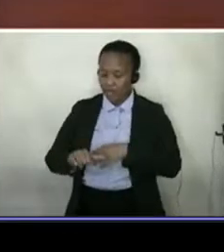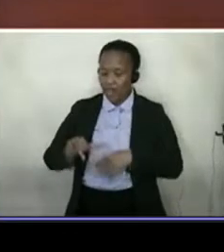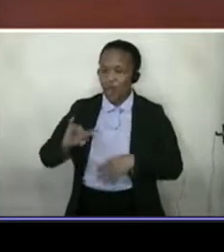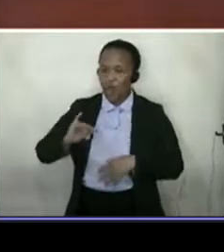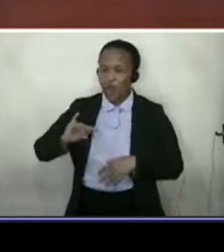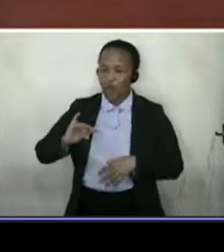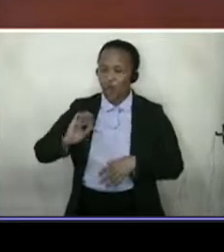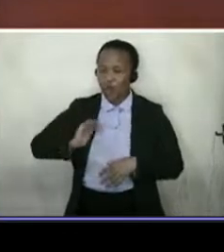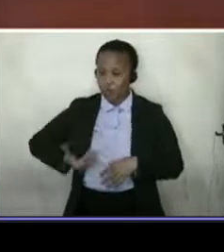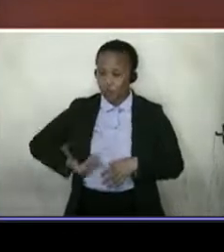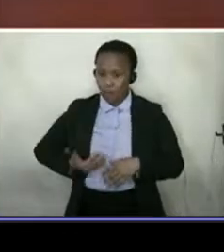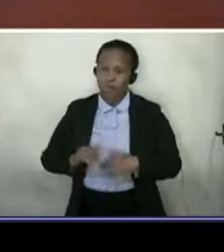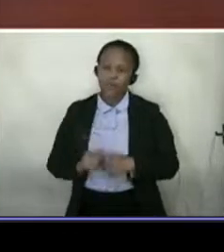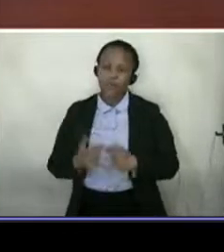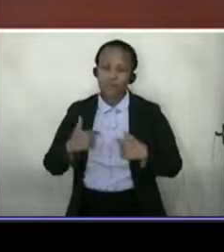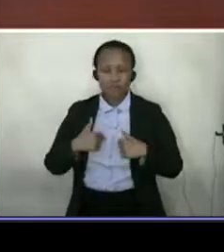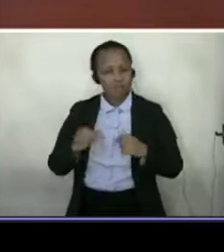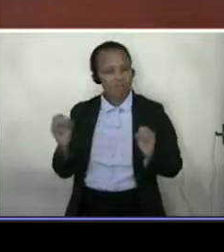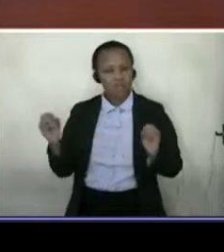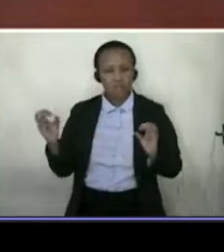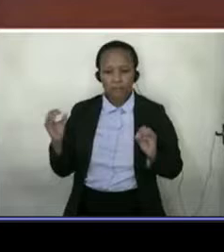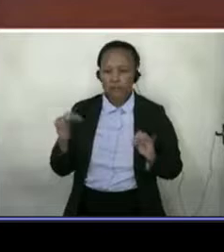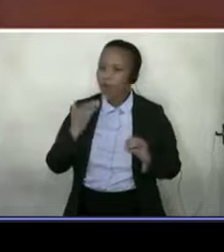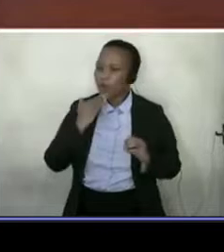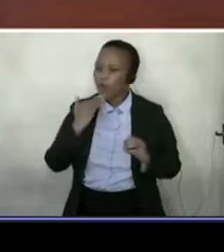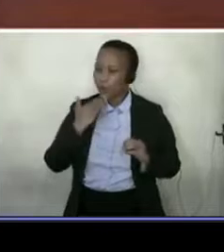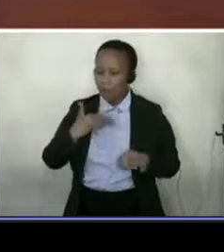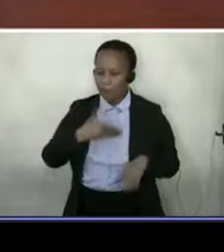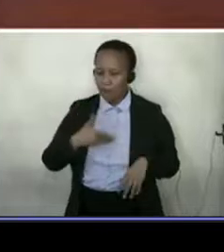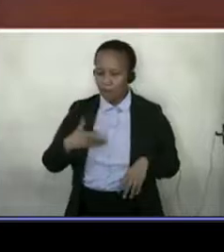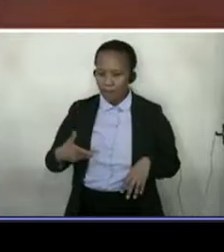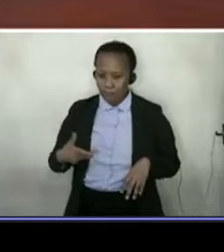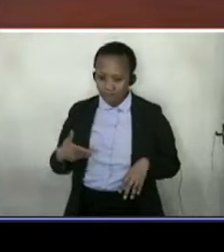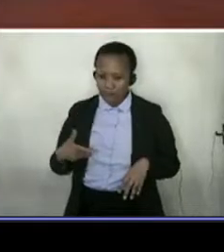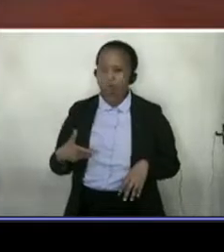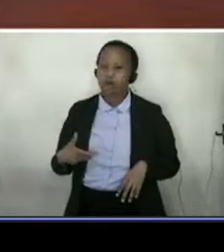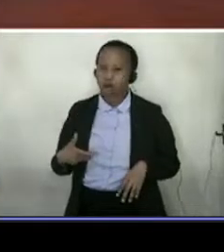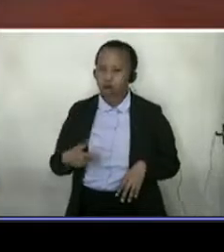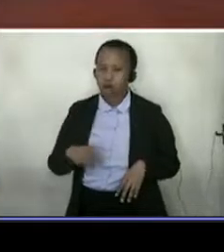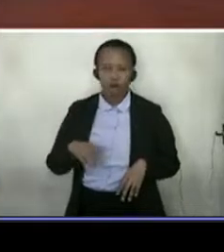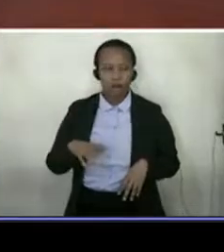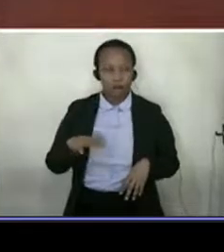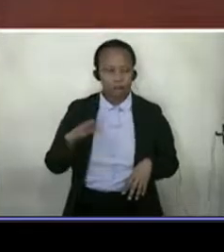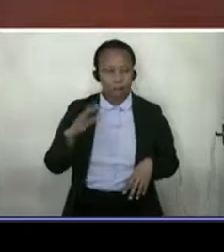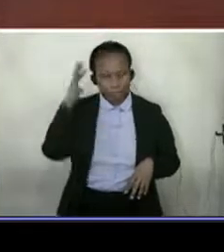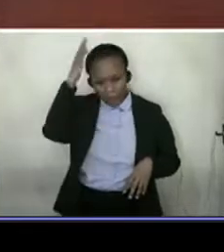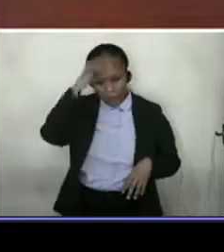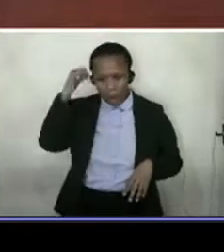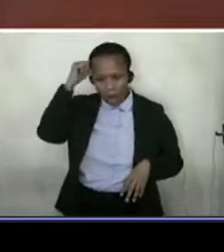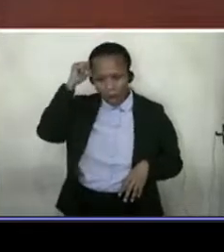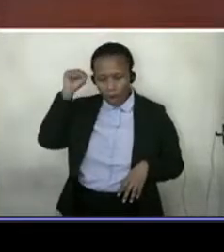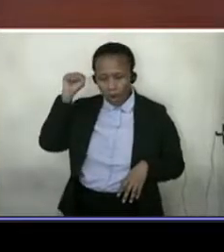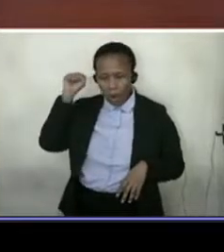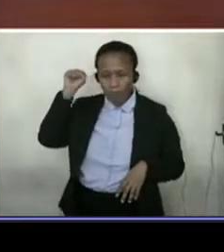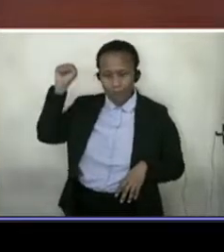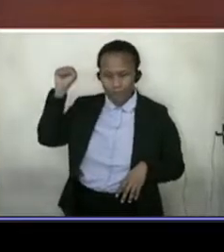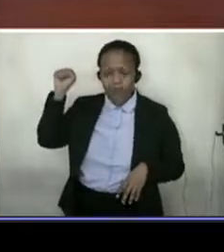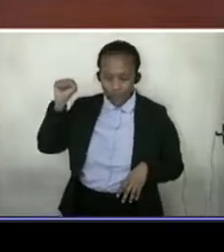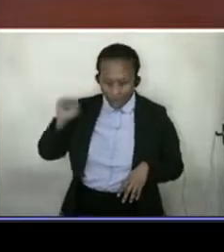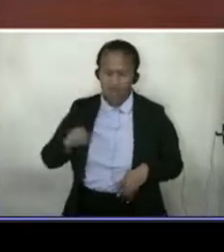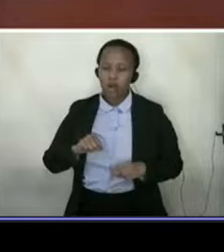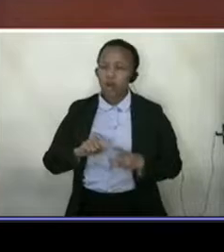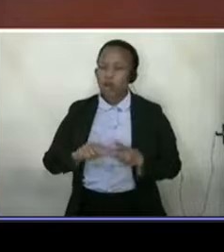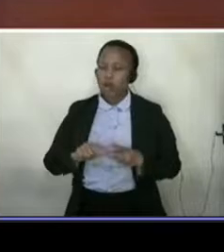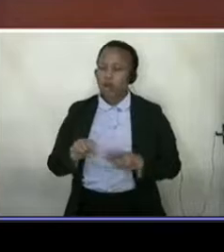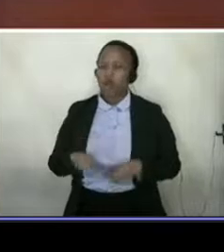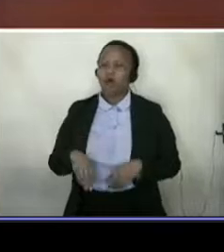ngomama abasemakhaya, ngikhuluma ngomama uWinnie Madikizela Mandela, Griffith Mxenge, Greta Mboxeka,